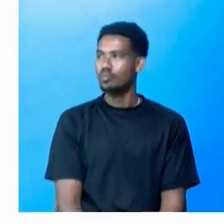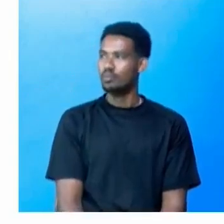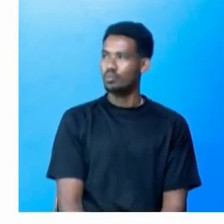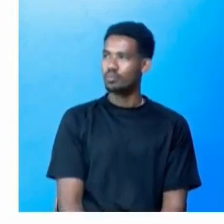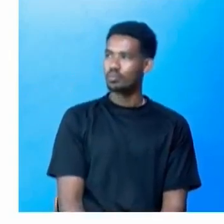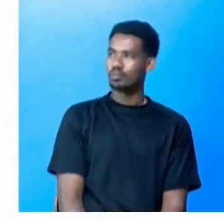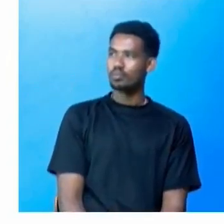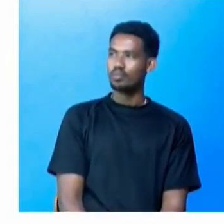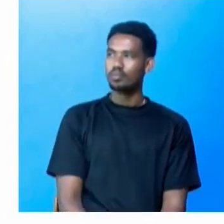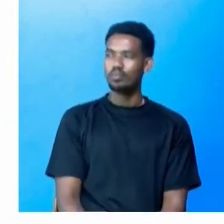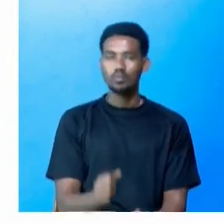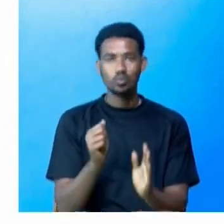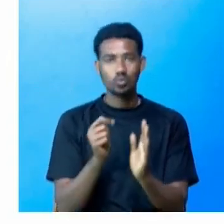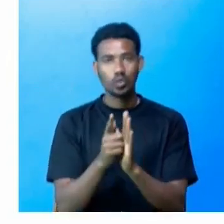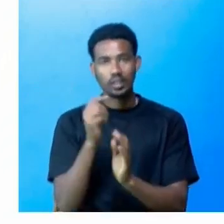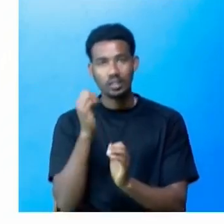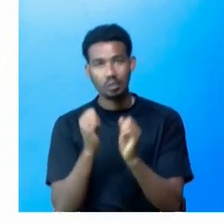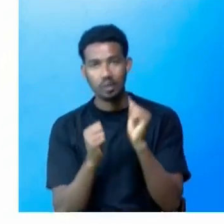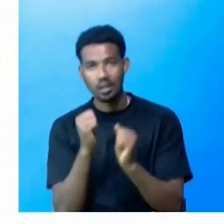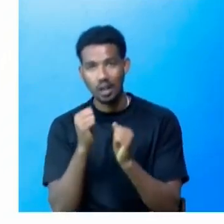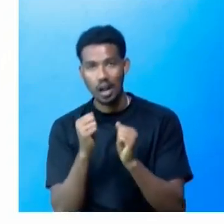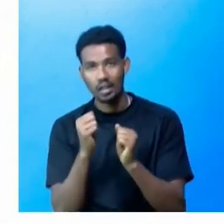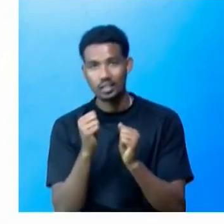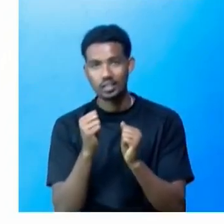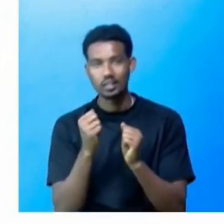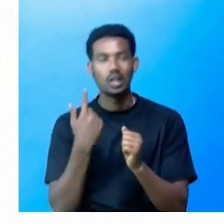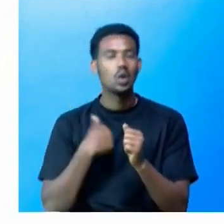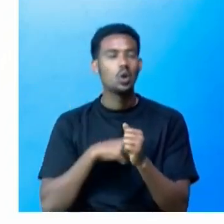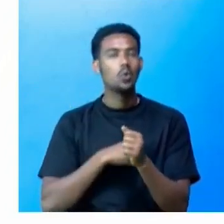We can make it running.